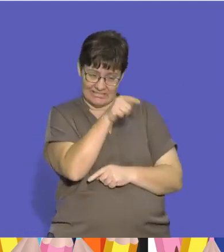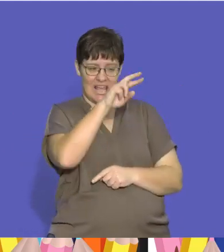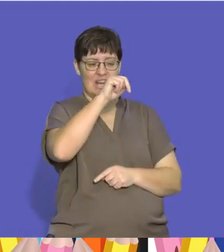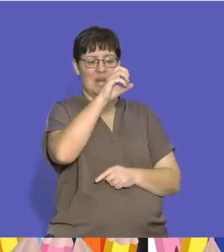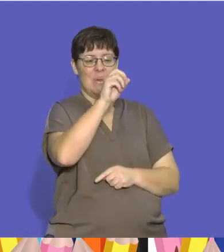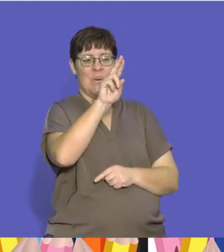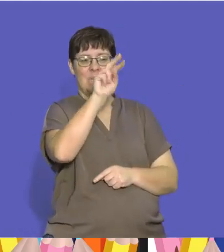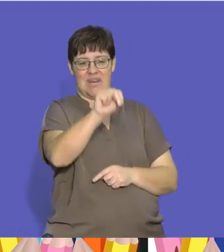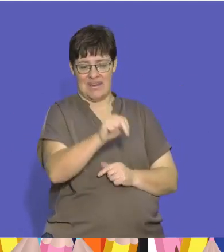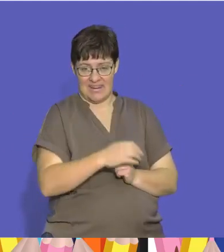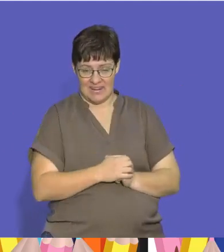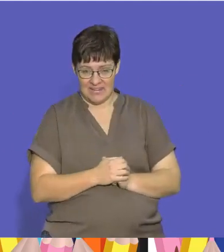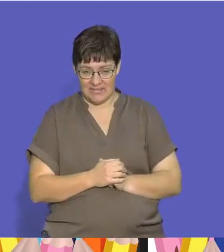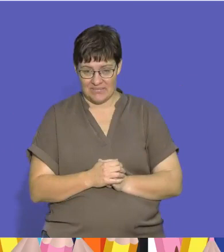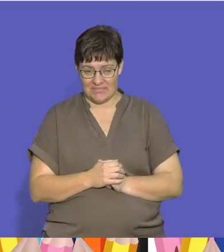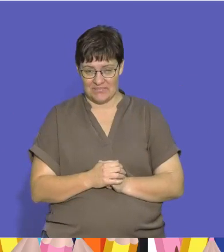noun.